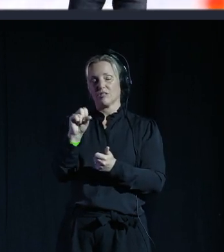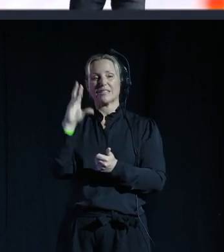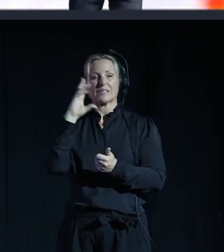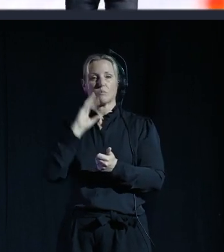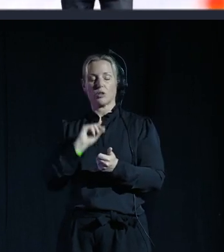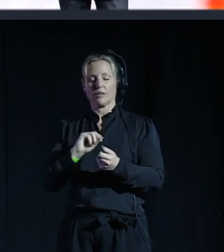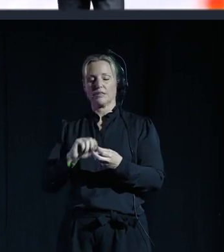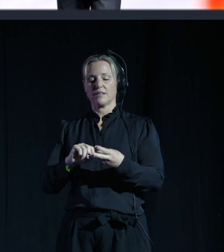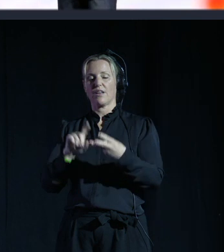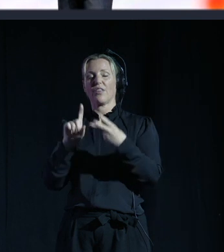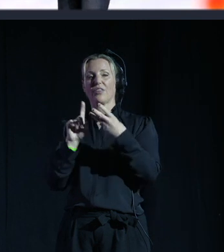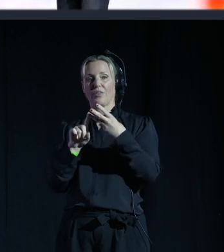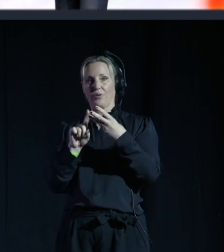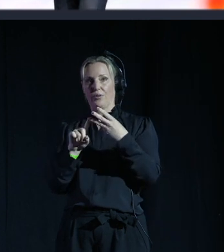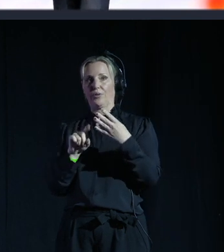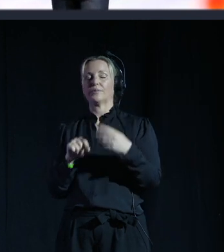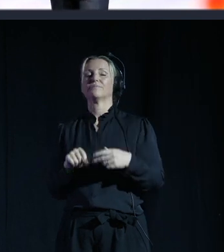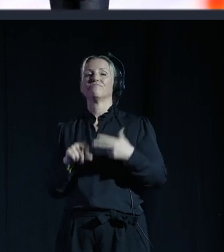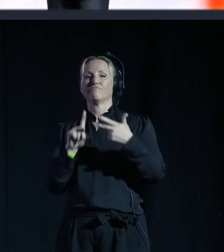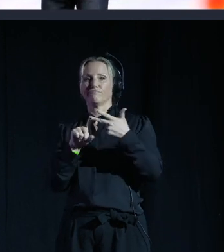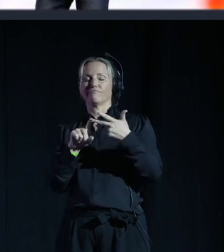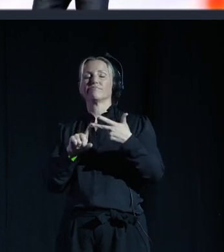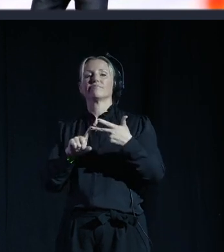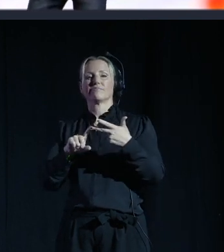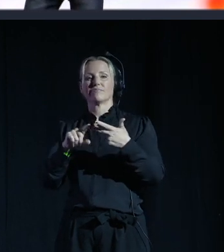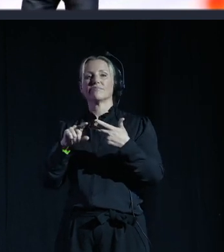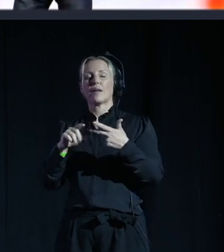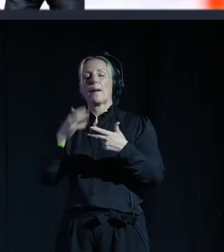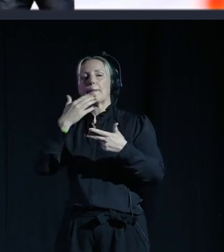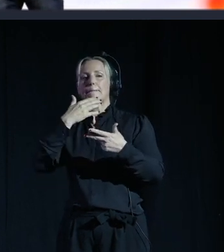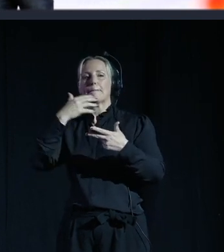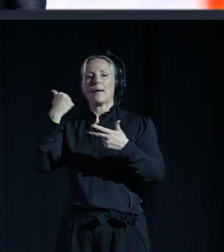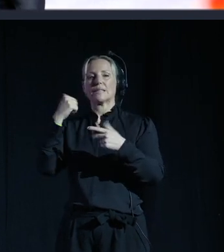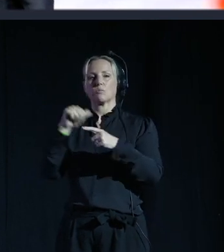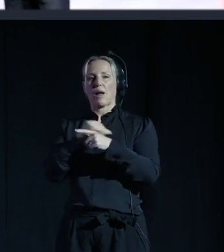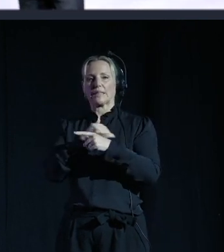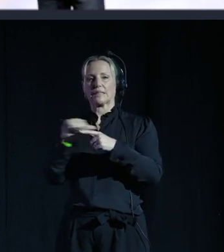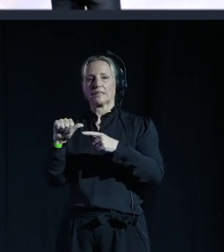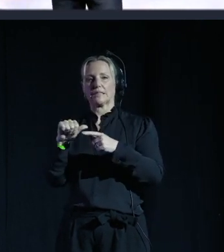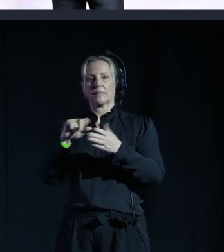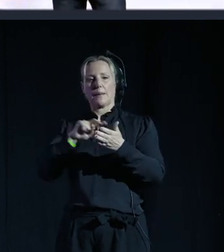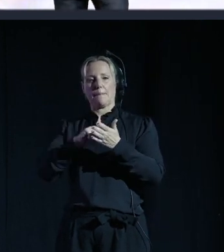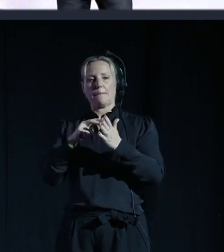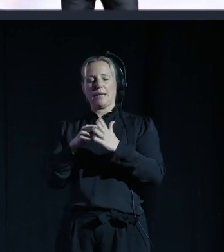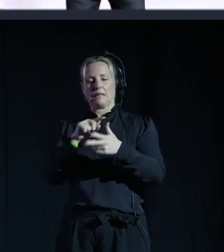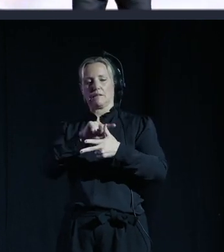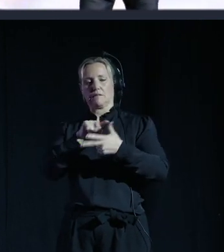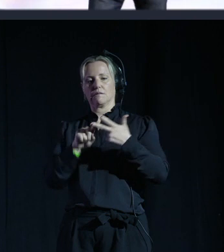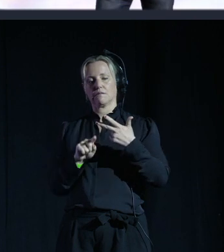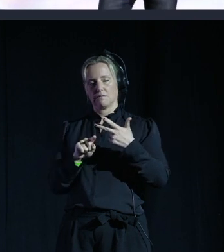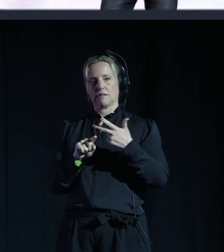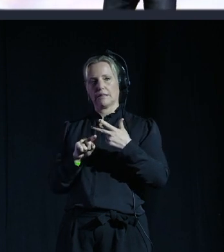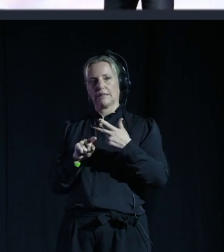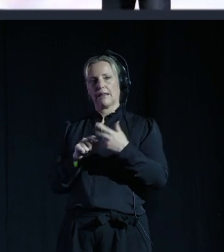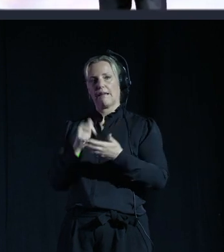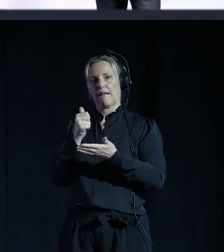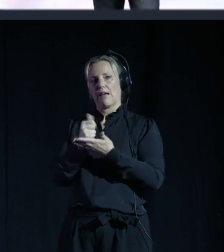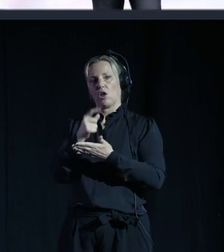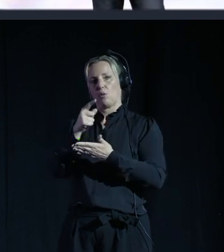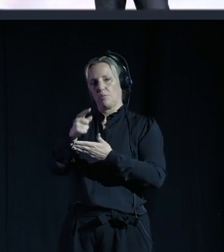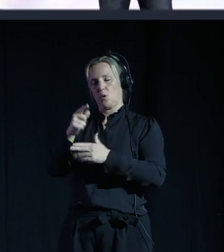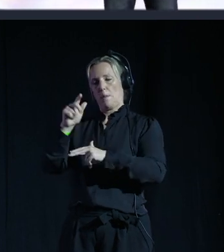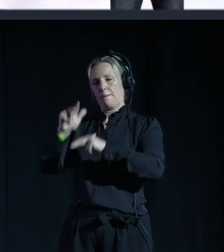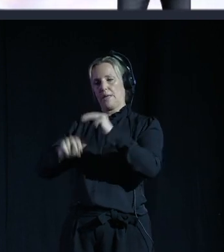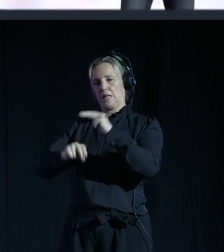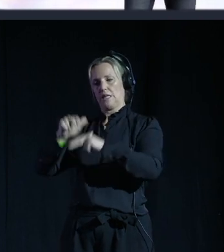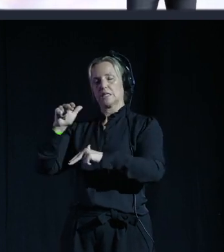practices. These are best practices that are going to help you build a mesh that can scale and grow for your organization. So let's take a look